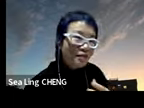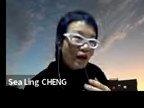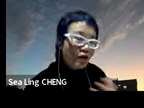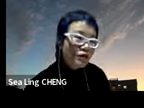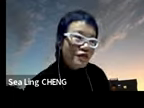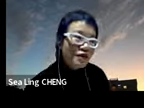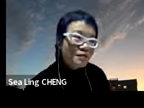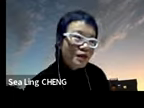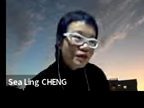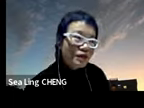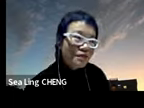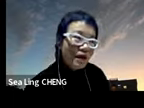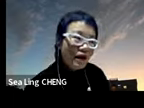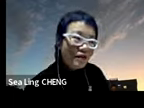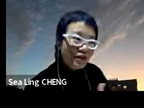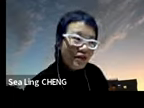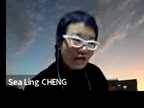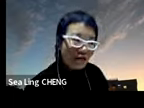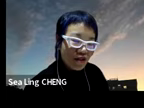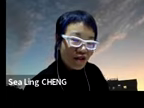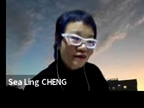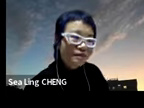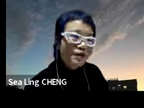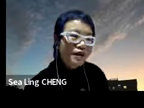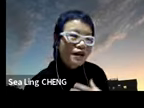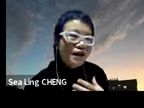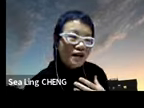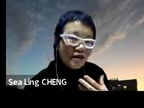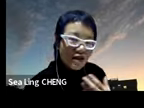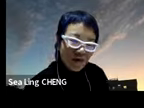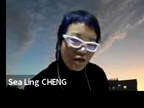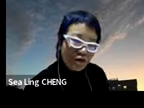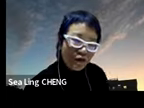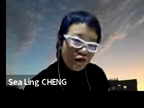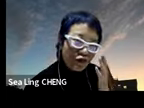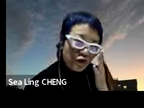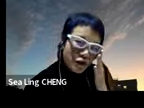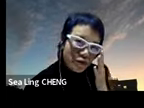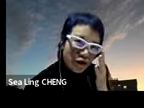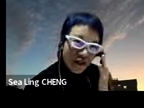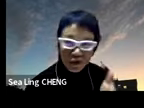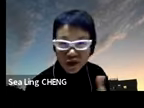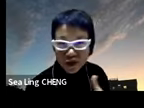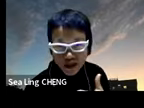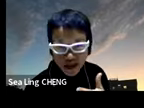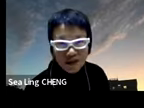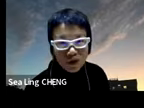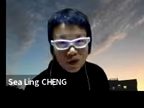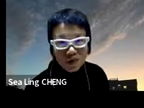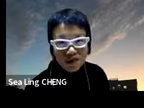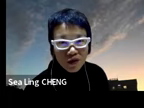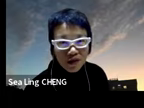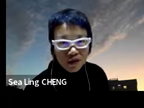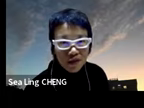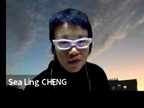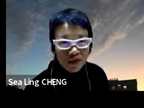their biographies, but also about how they connect with each other. And especially with the photo voice project, in which we gave the